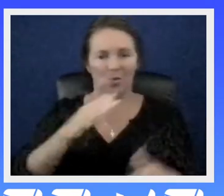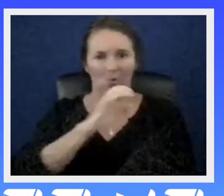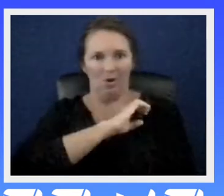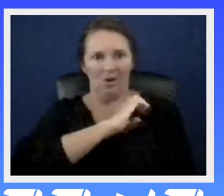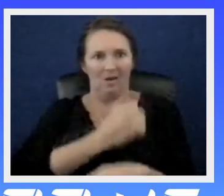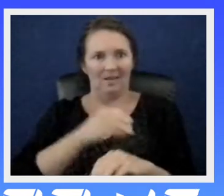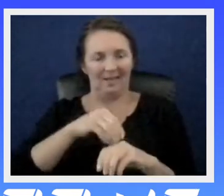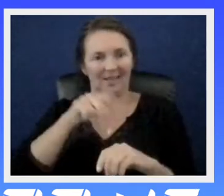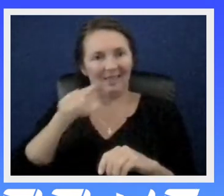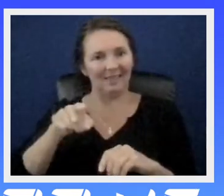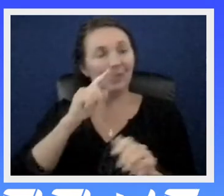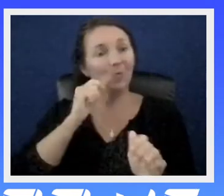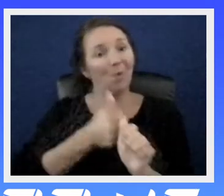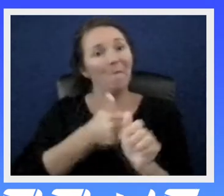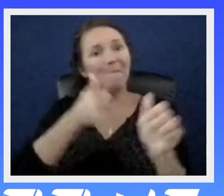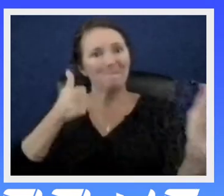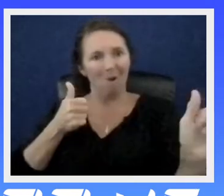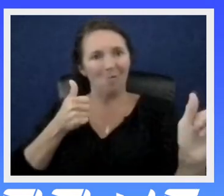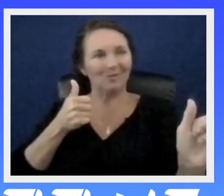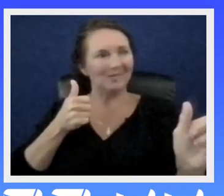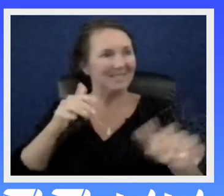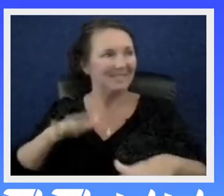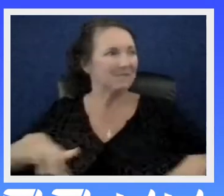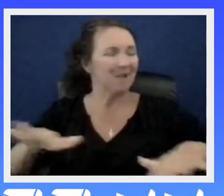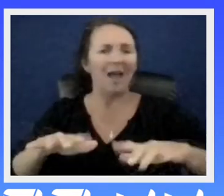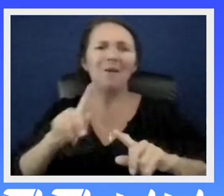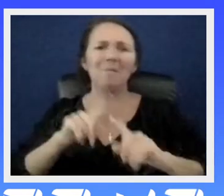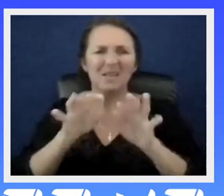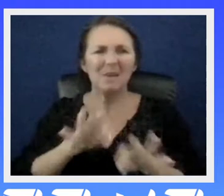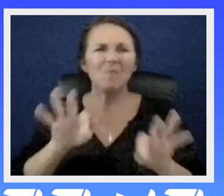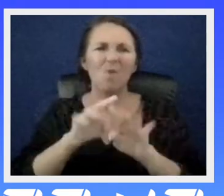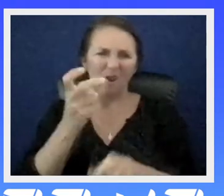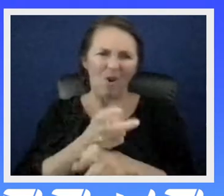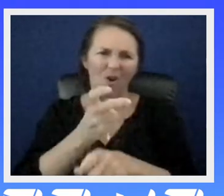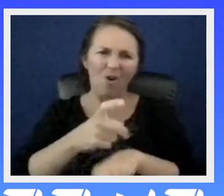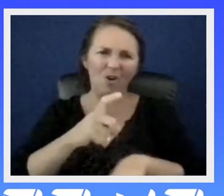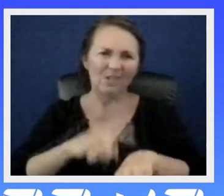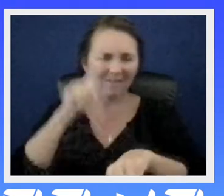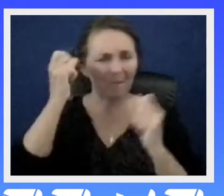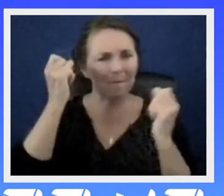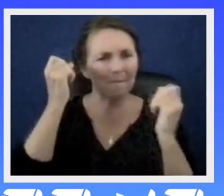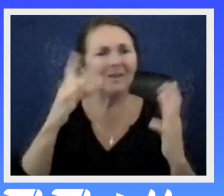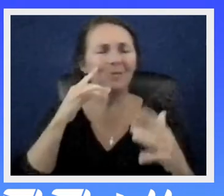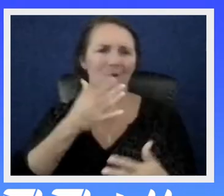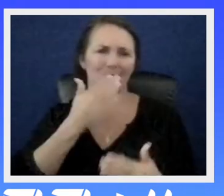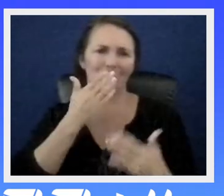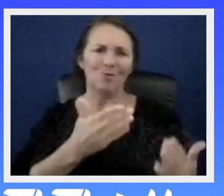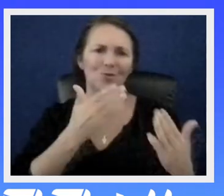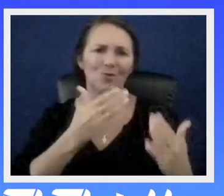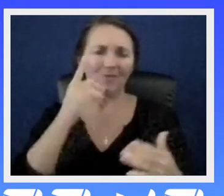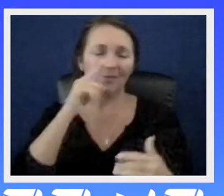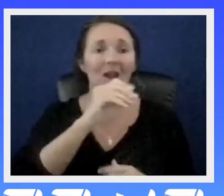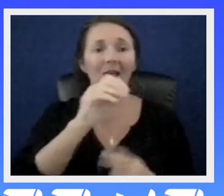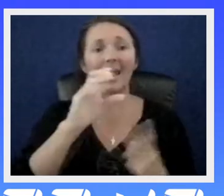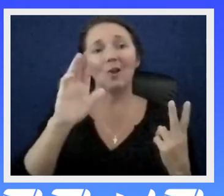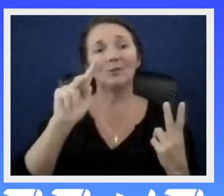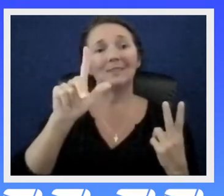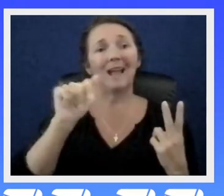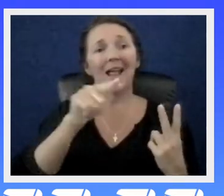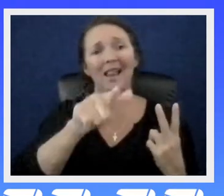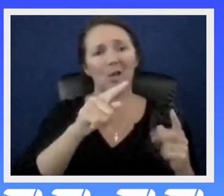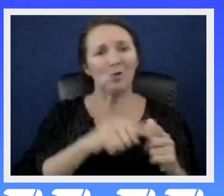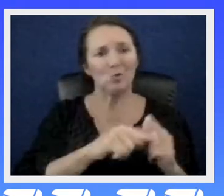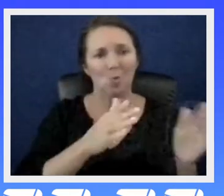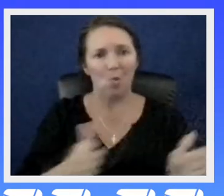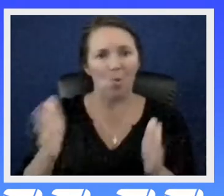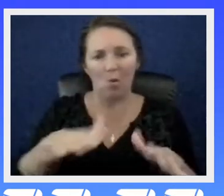digital space. It's really important. It's a tough time right now for many. So thank you. Thank you, Cristela, of course, for organizing and moderating